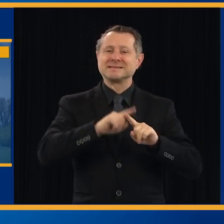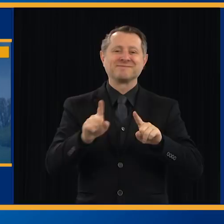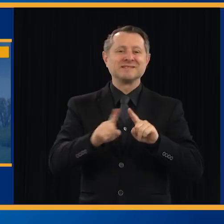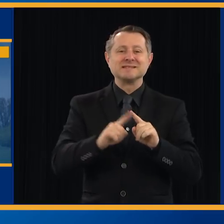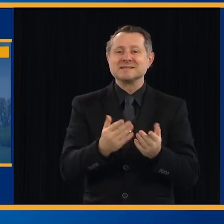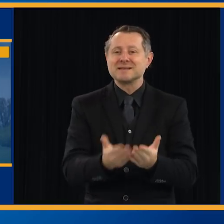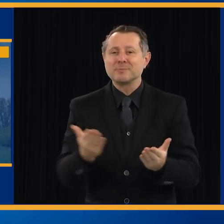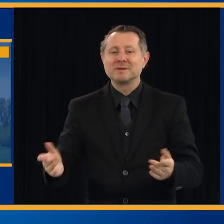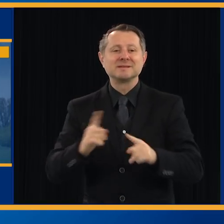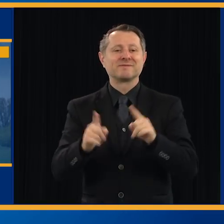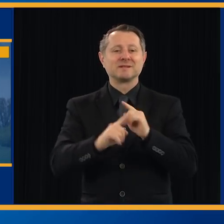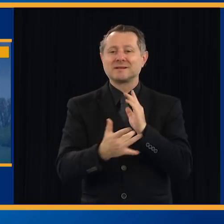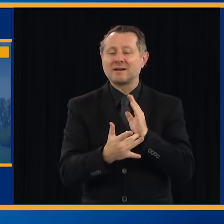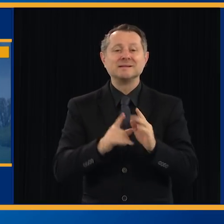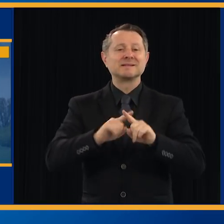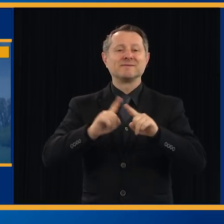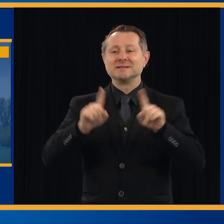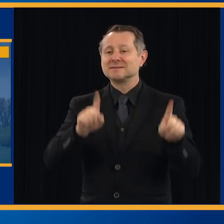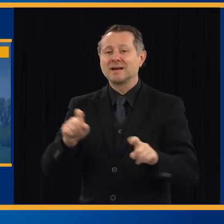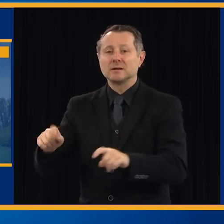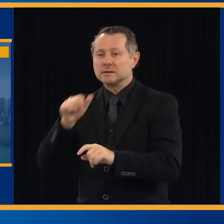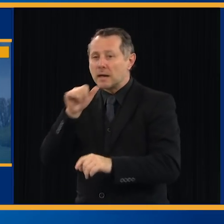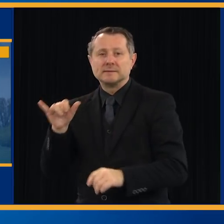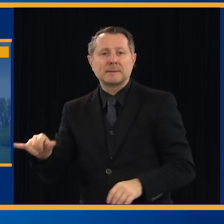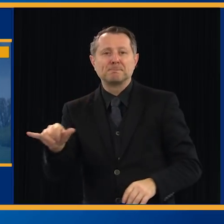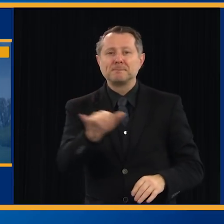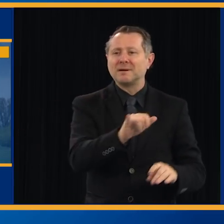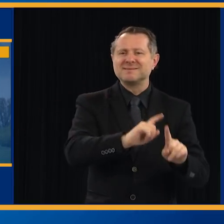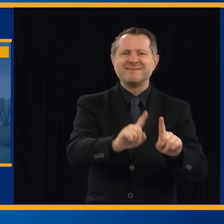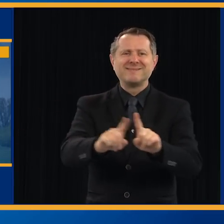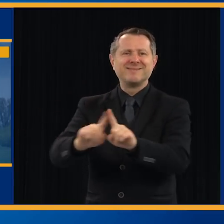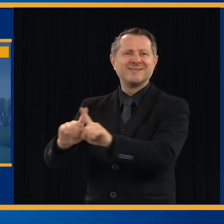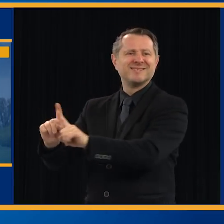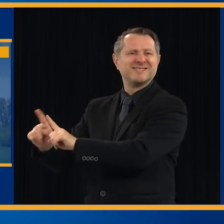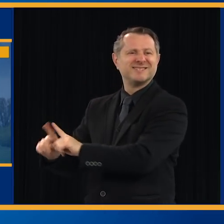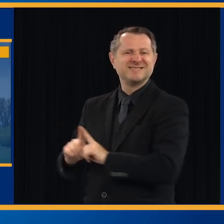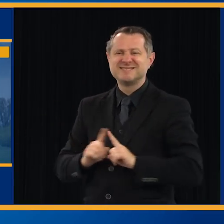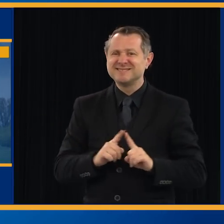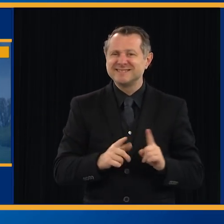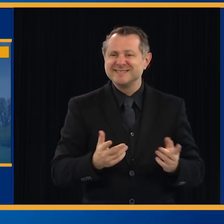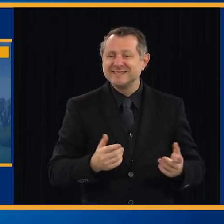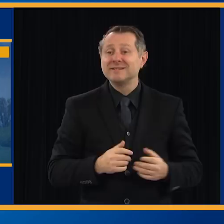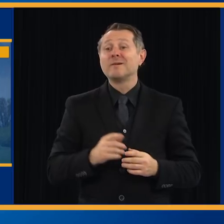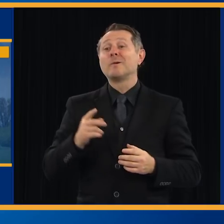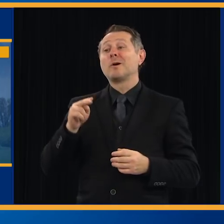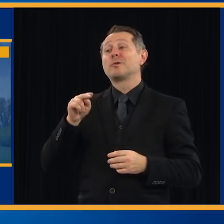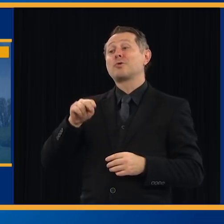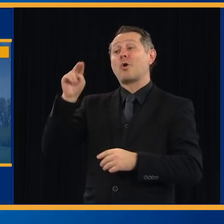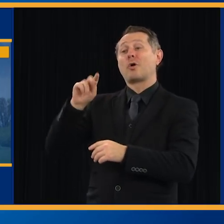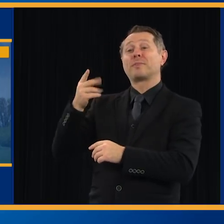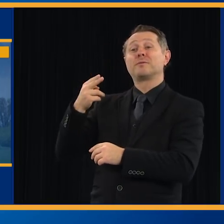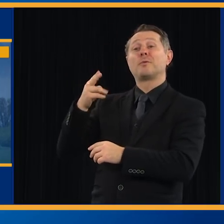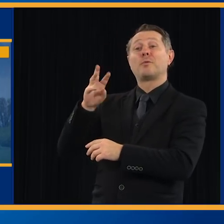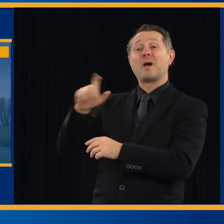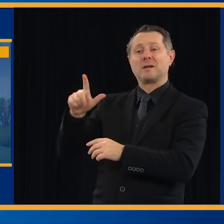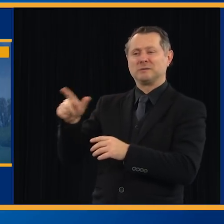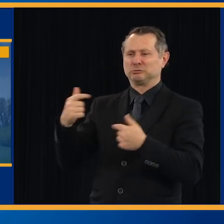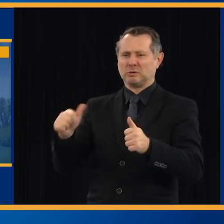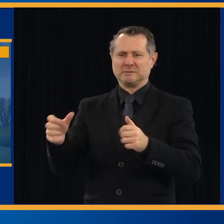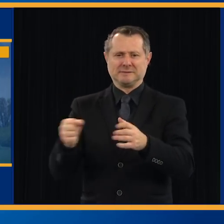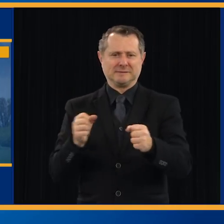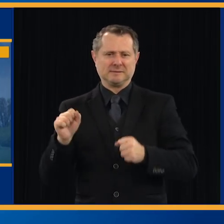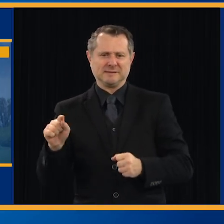tests. And there's a number of big manufacturers, and Northwell is bringing in as many as they can.